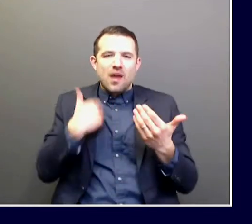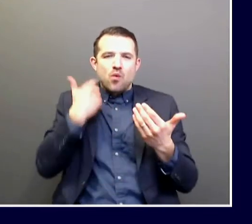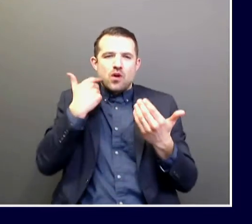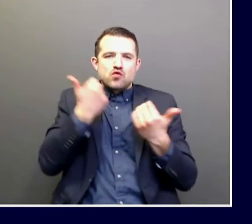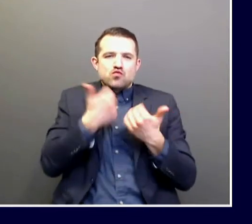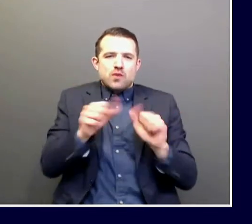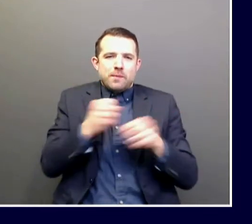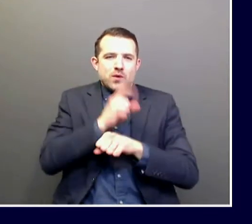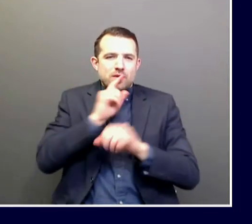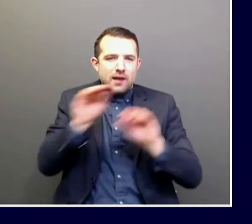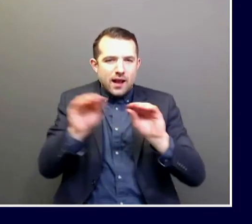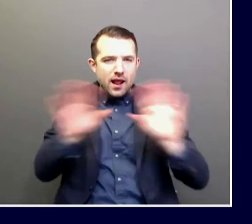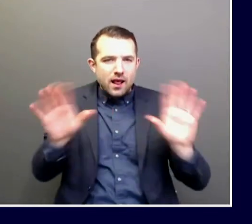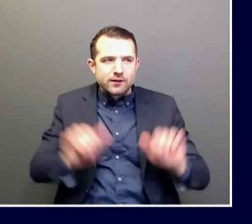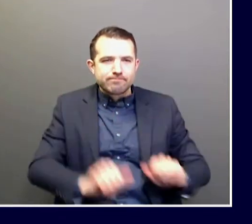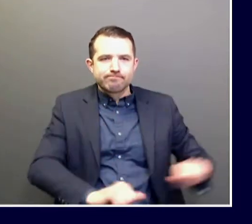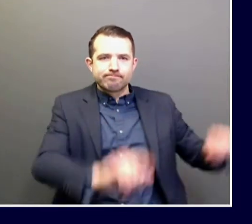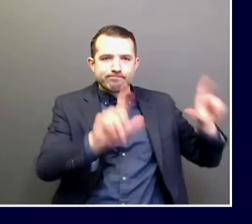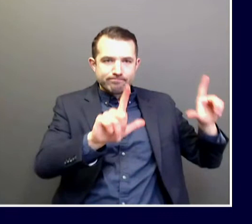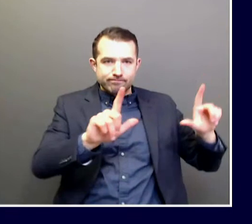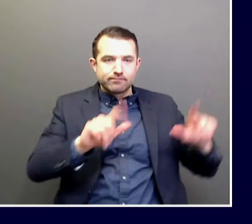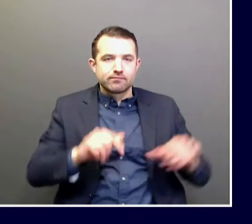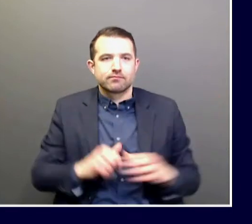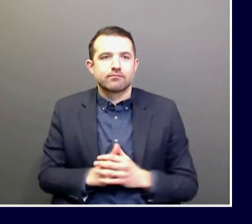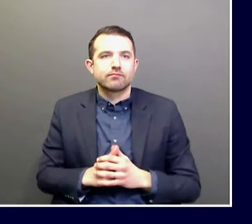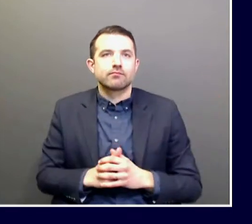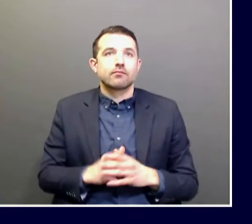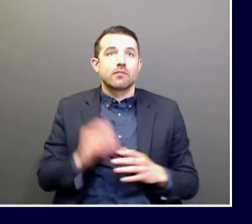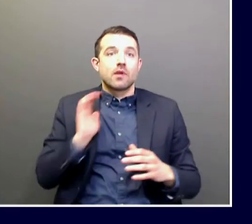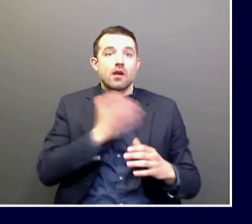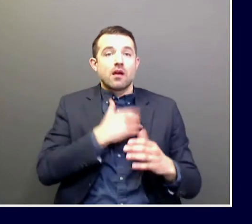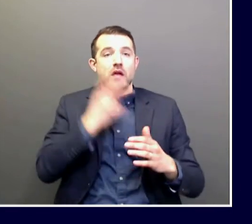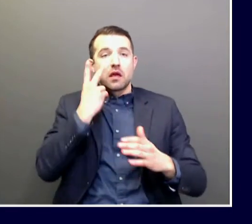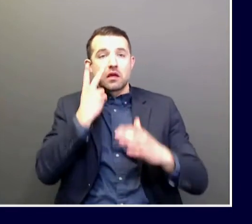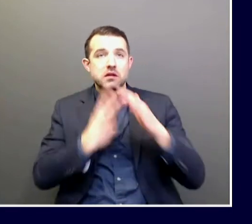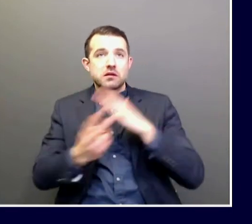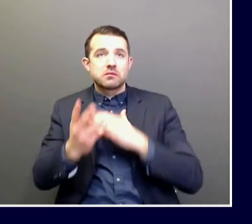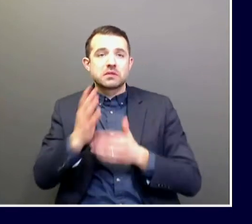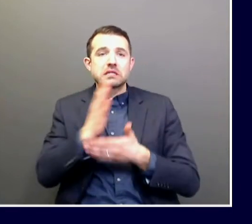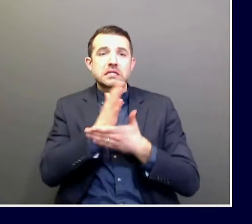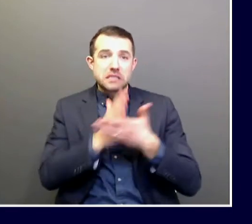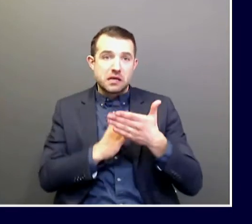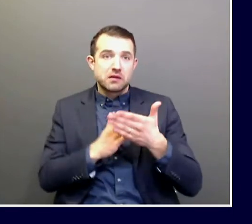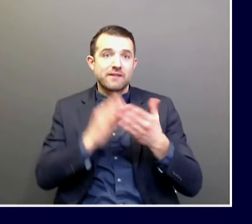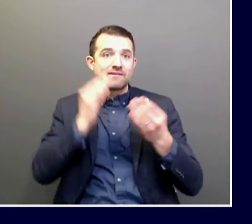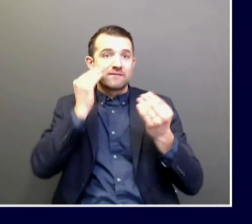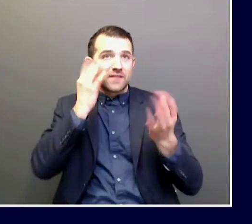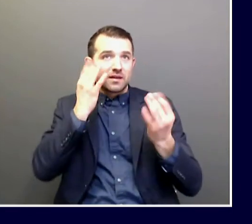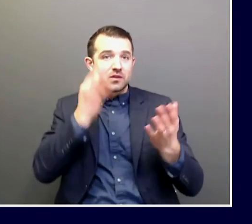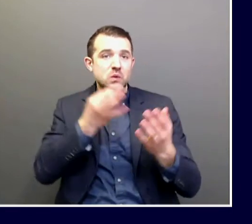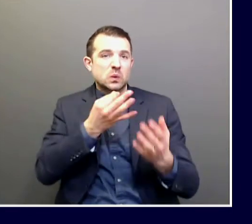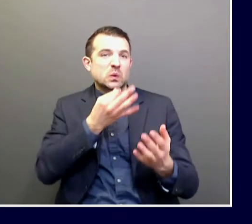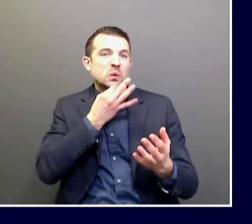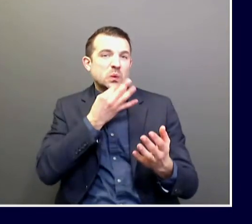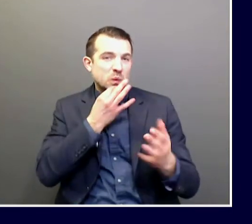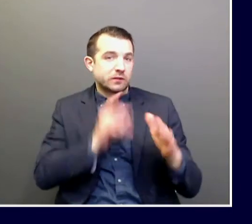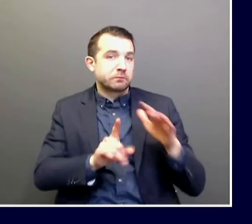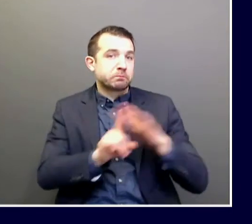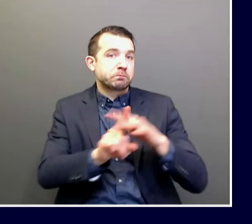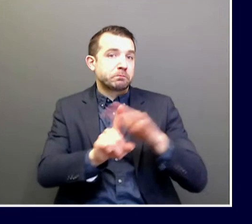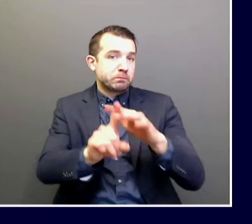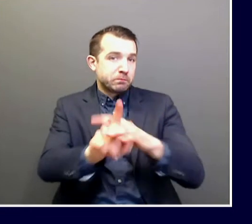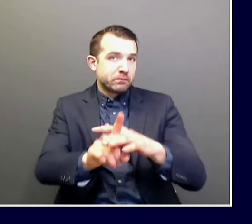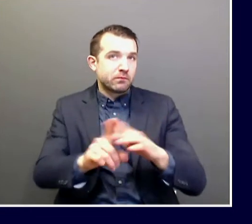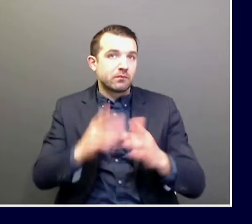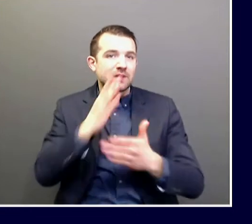anticipate having some of the first results. We've already, been working with municipalities to get those data, but